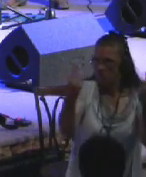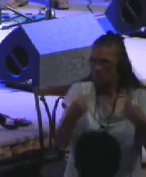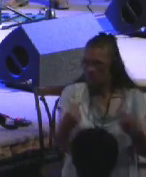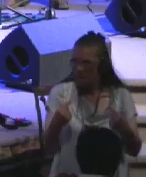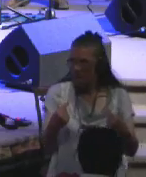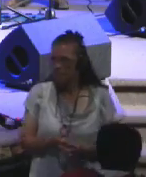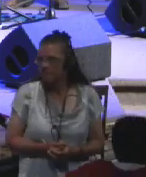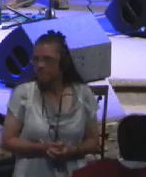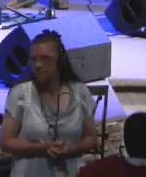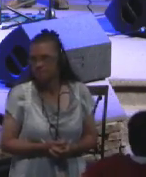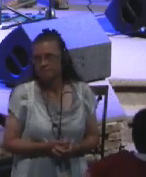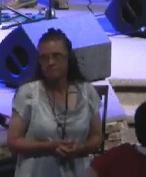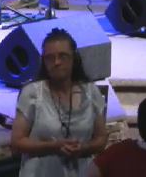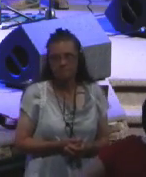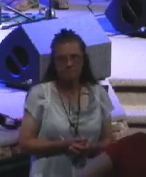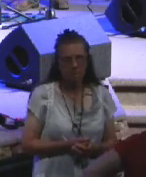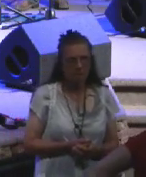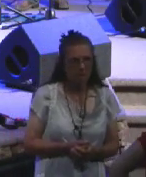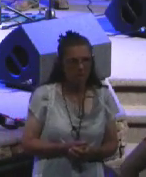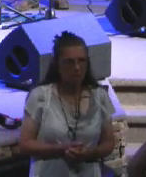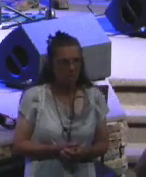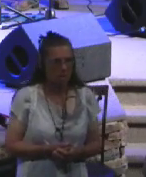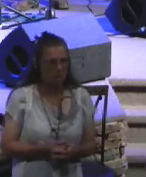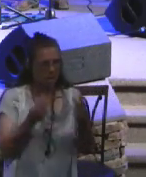Come down to the front and face the front.